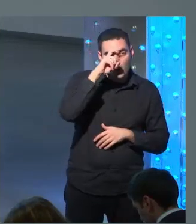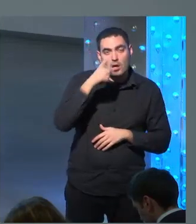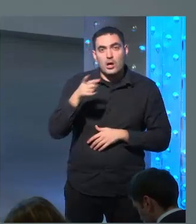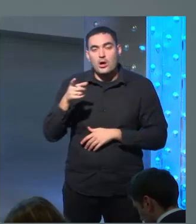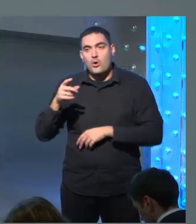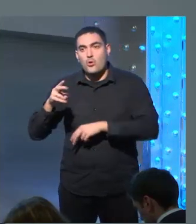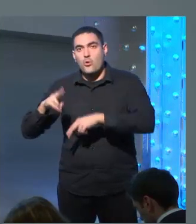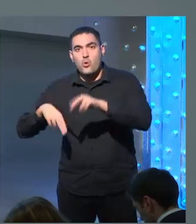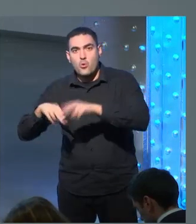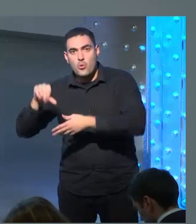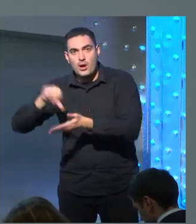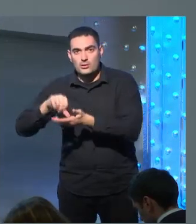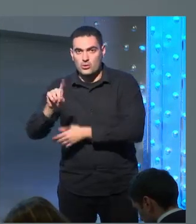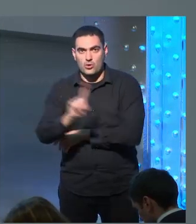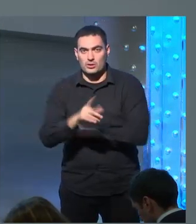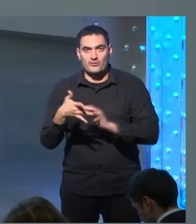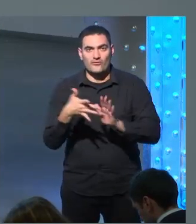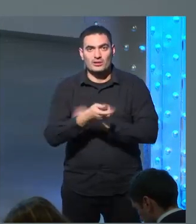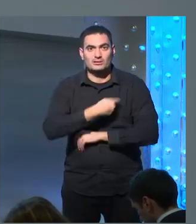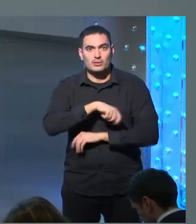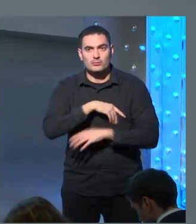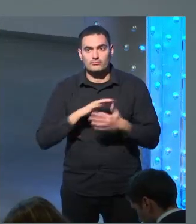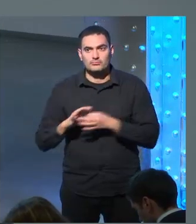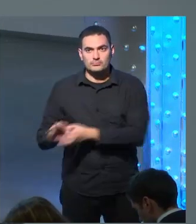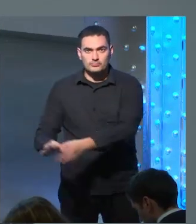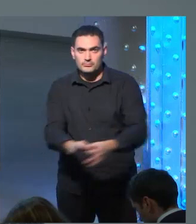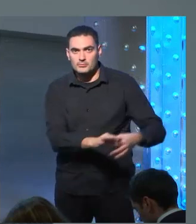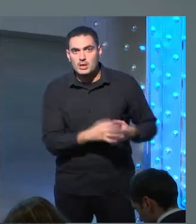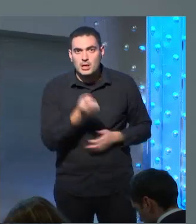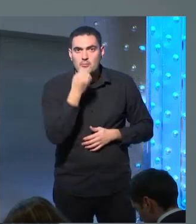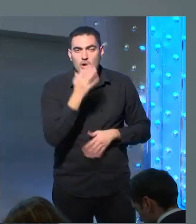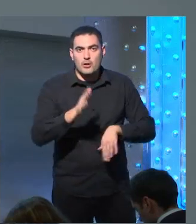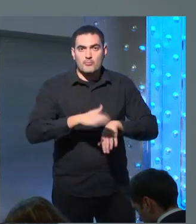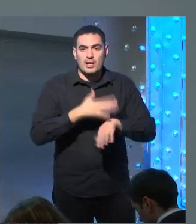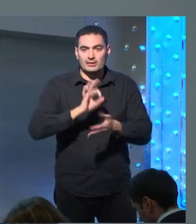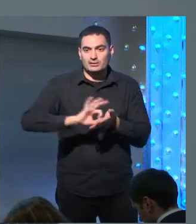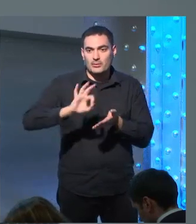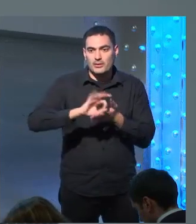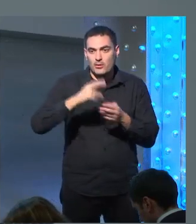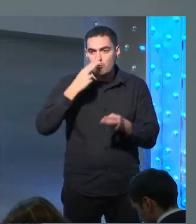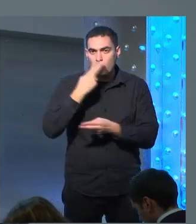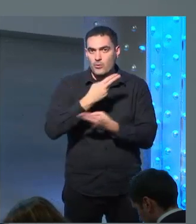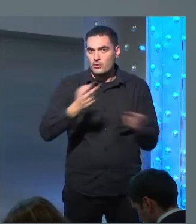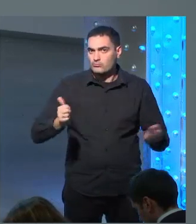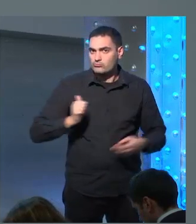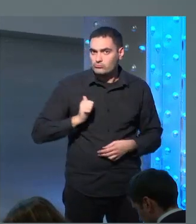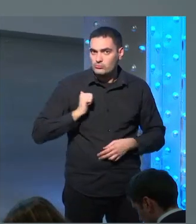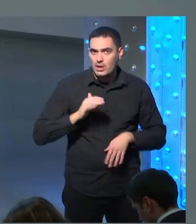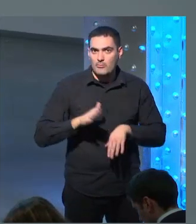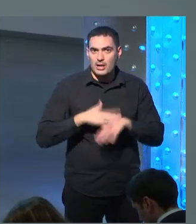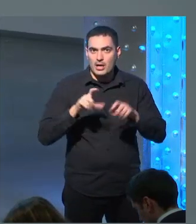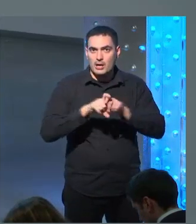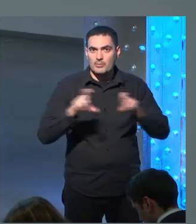difference between urban and rural Spain, but that we talk about a better connected Spain